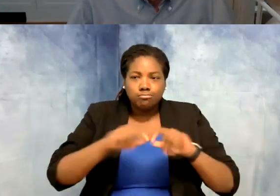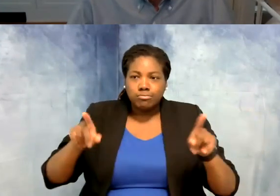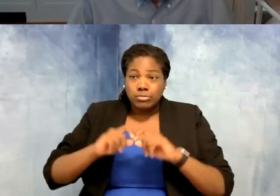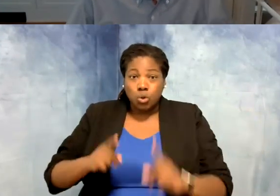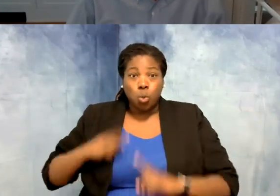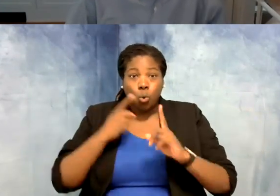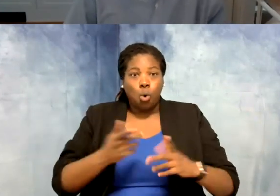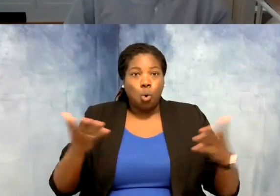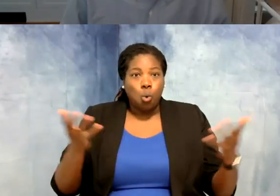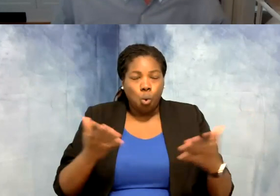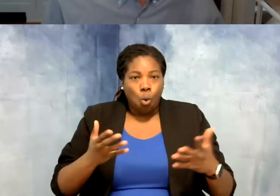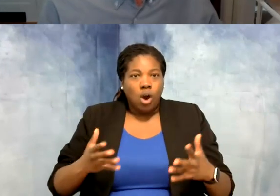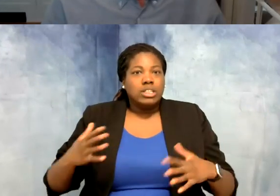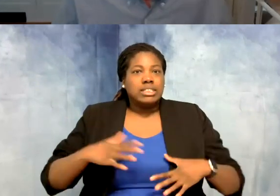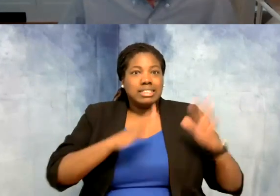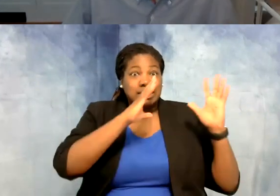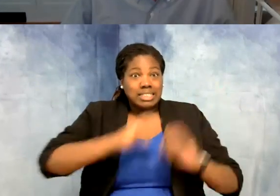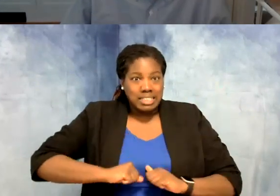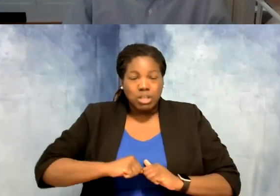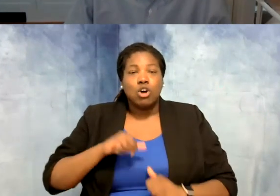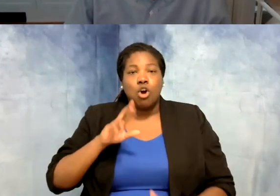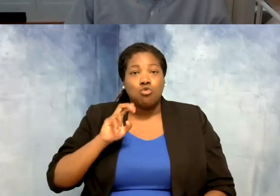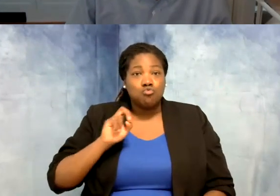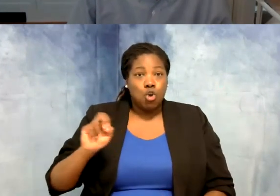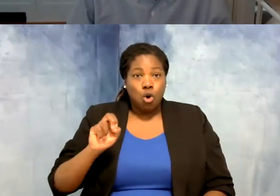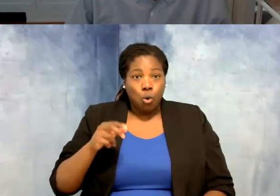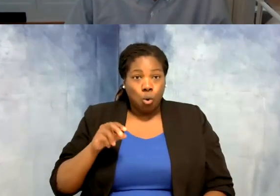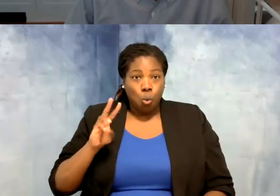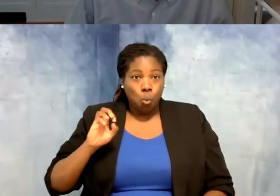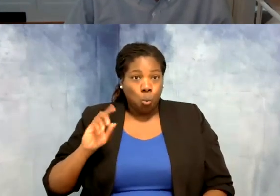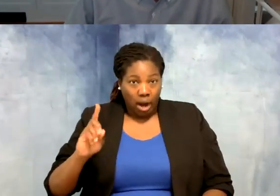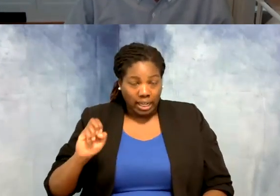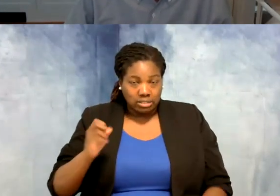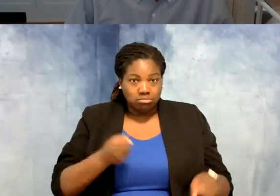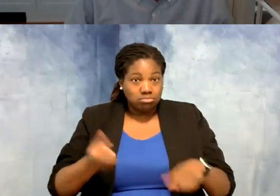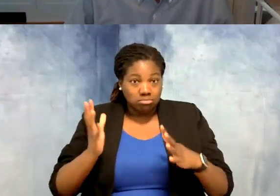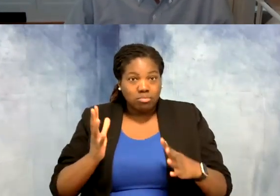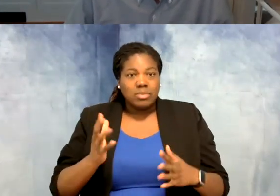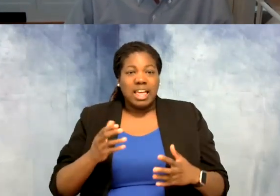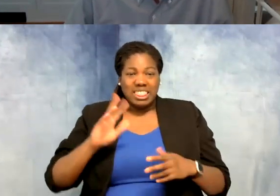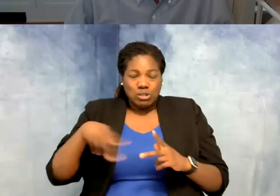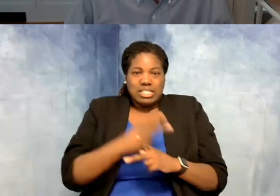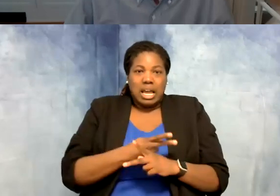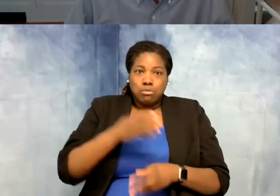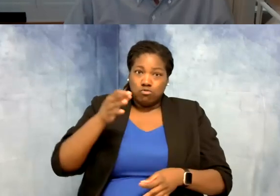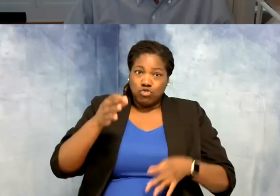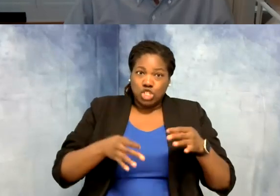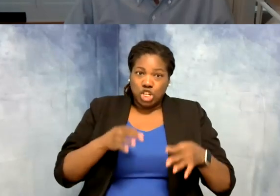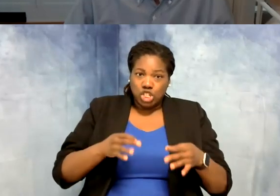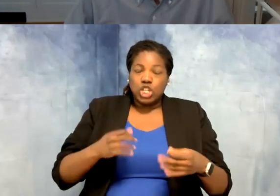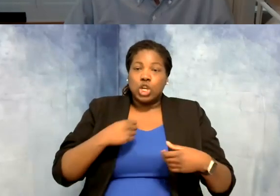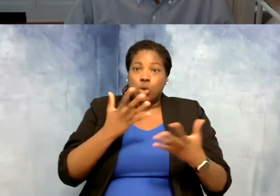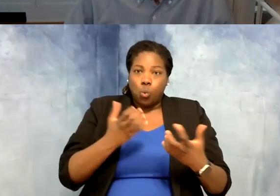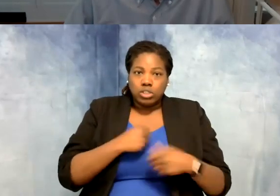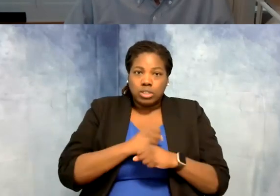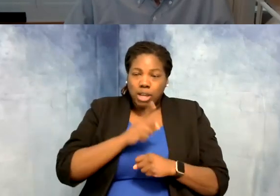be specifically the dismantling of Roe v. Wade, that it would be those types of judges that he would seek to place